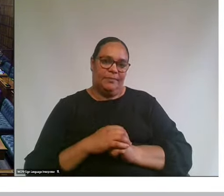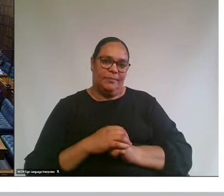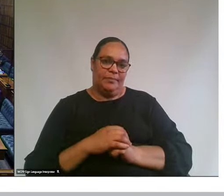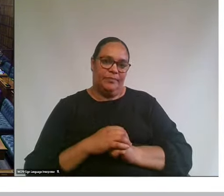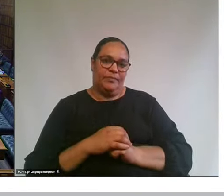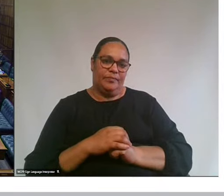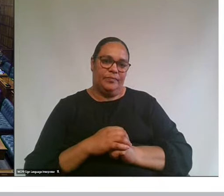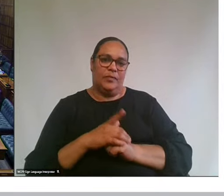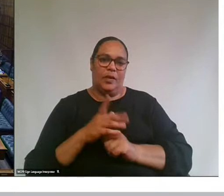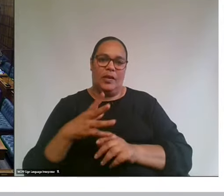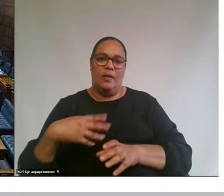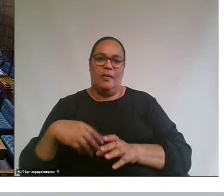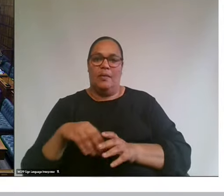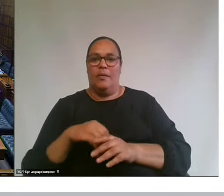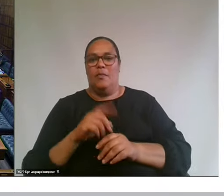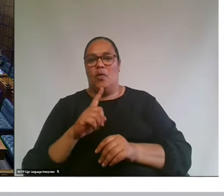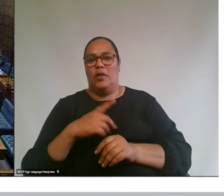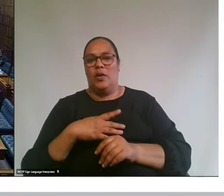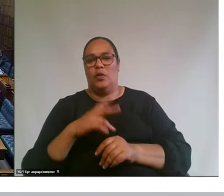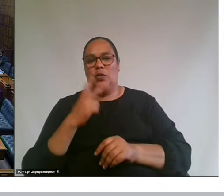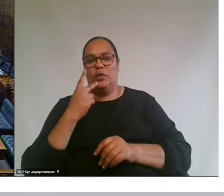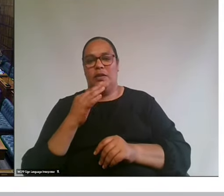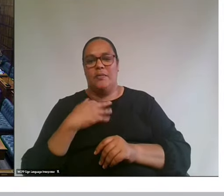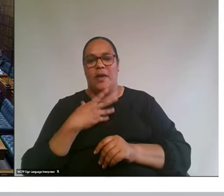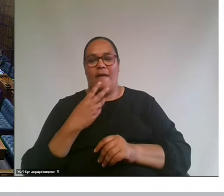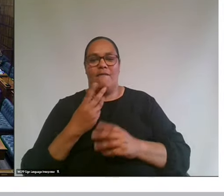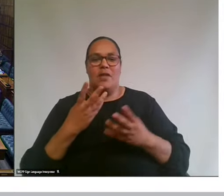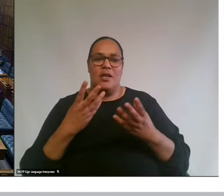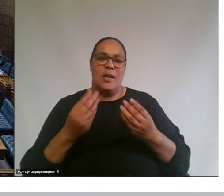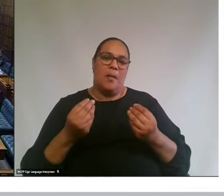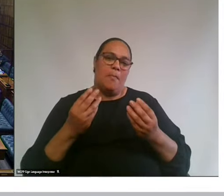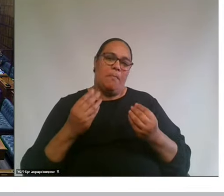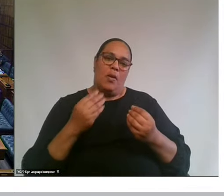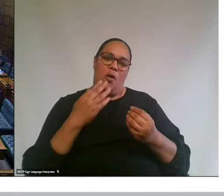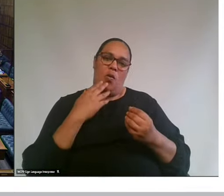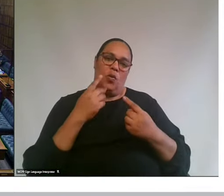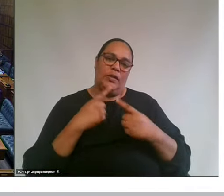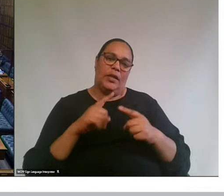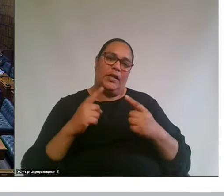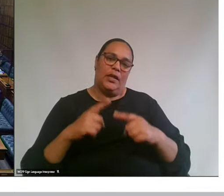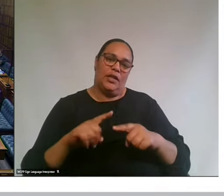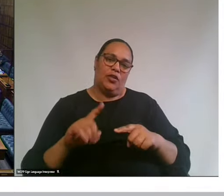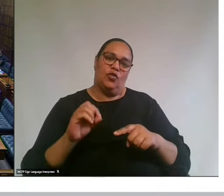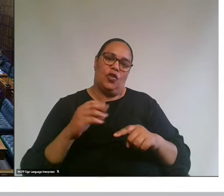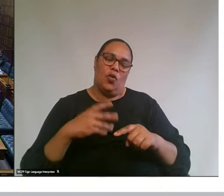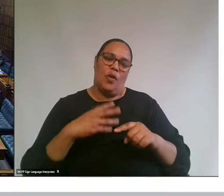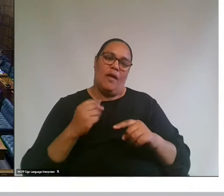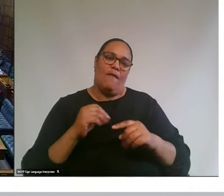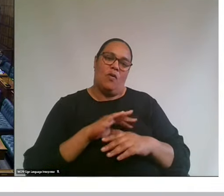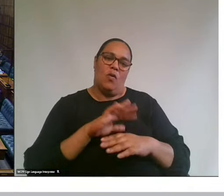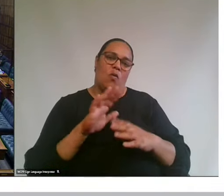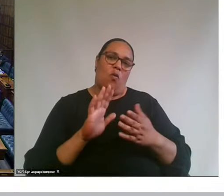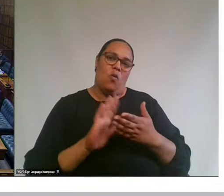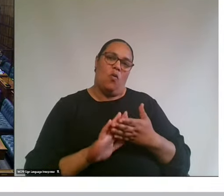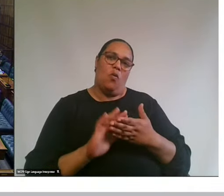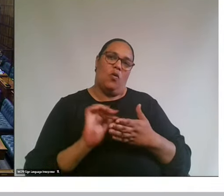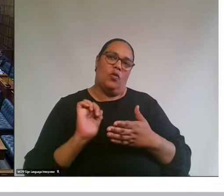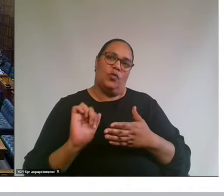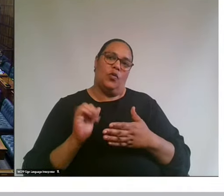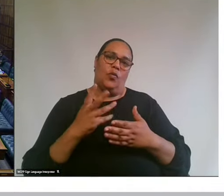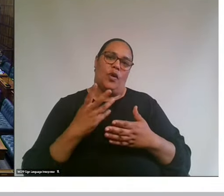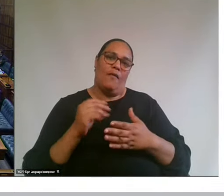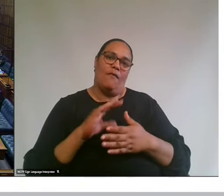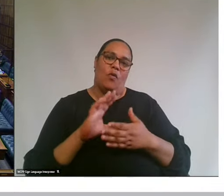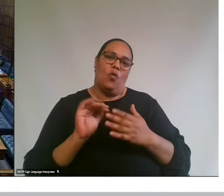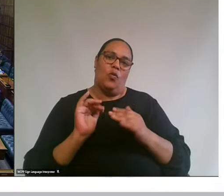and that related to I just want to see if I've gotten numbers of the Declaration so we had all of the we had all of